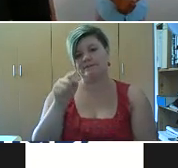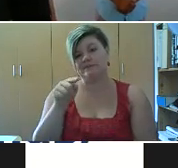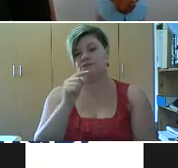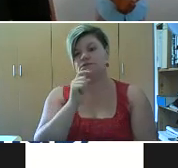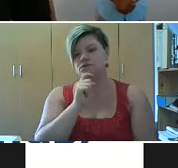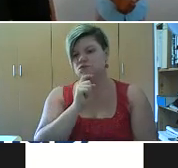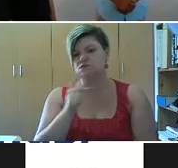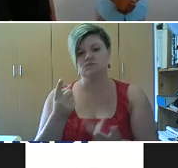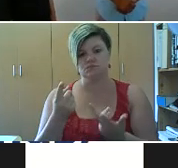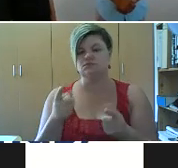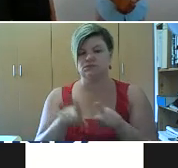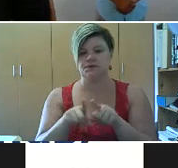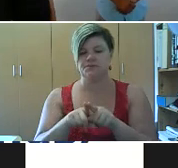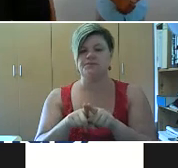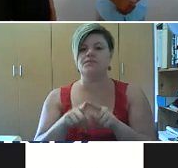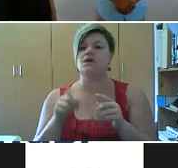very clear.